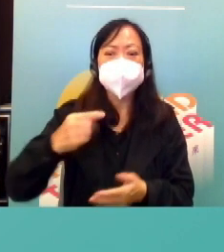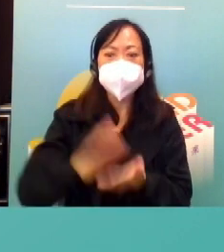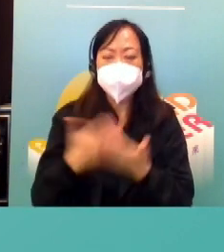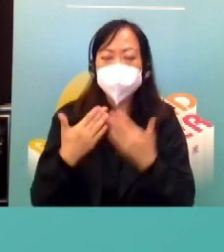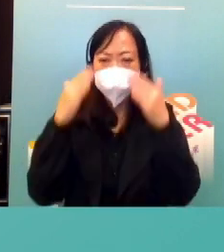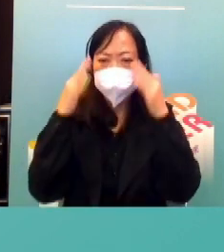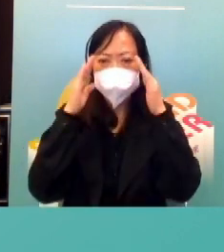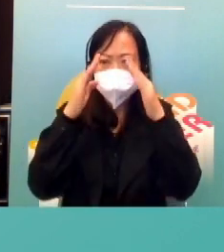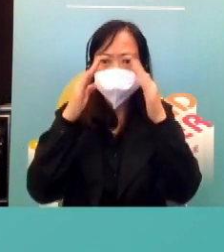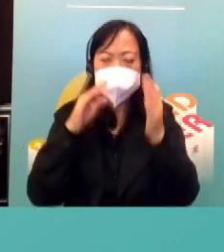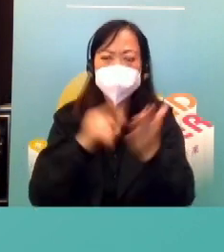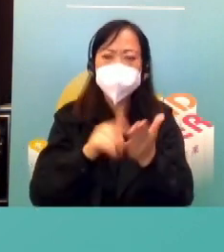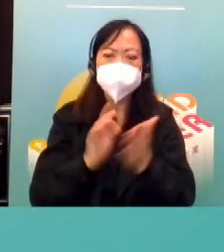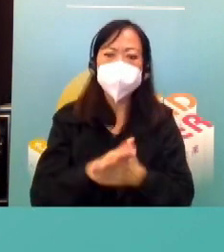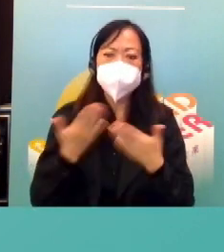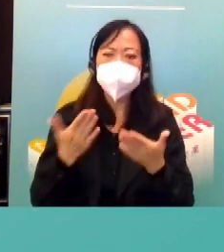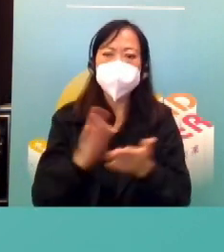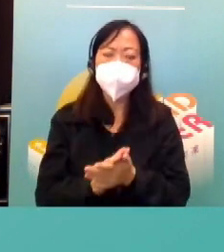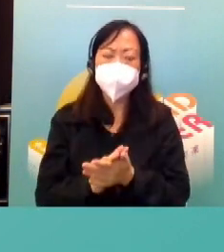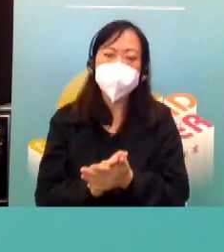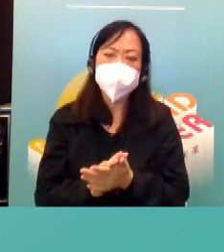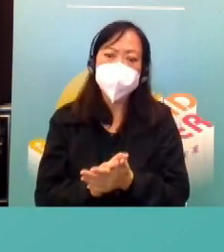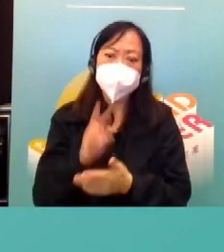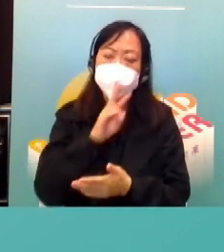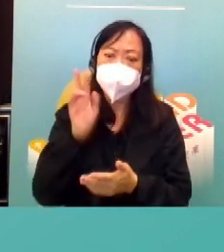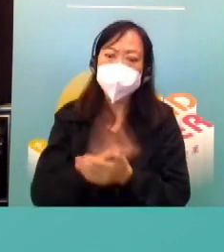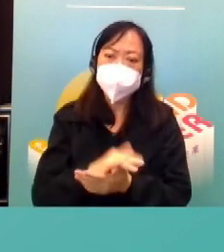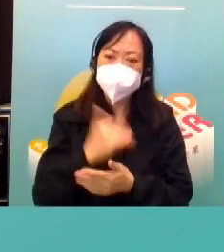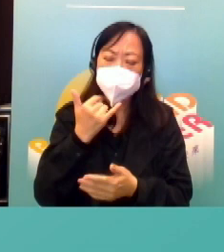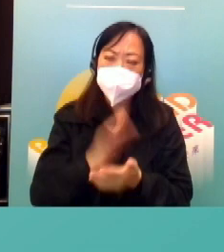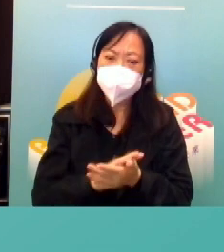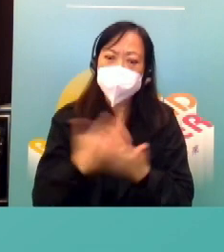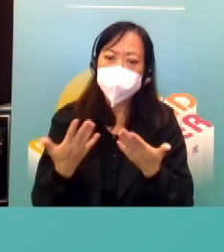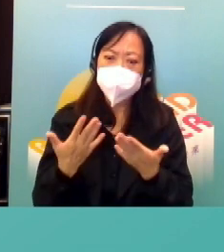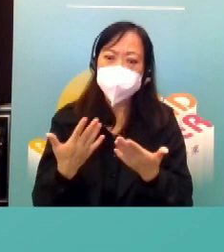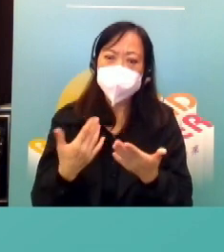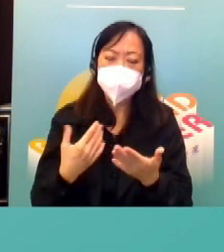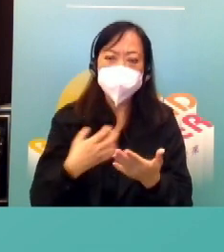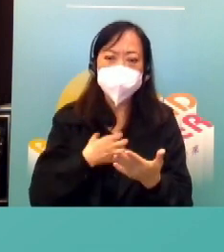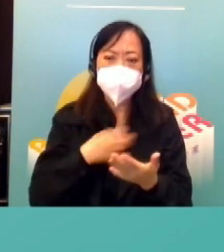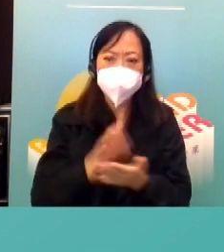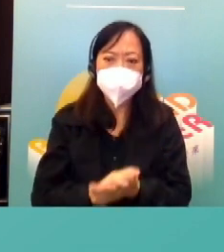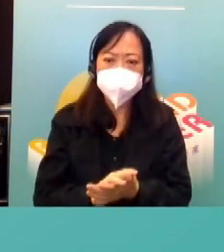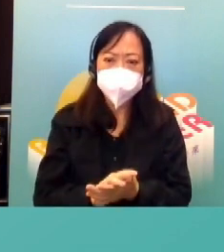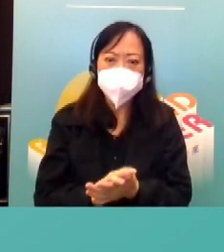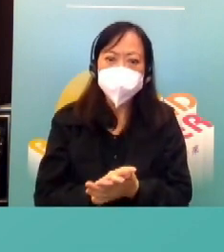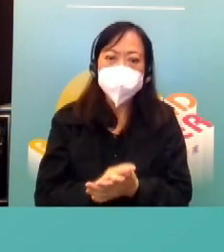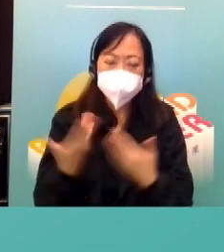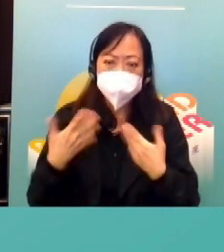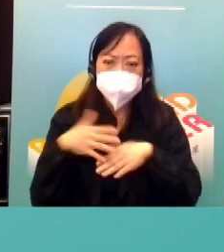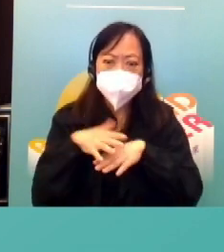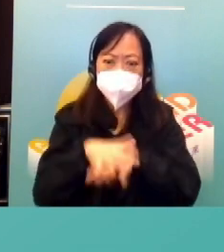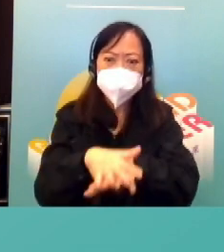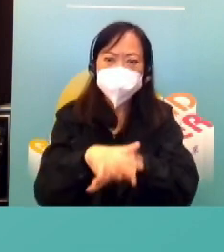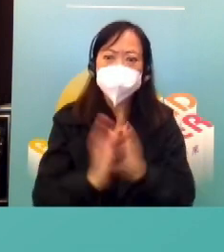case, because we think about, the sustainable and inclusive economy in terms of 4 main themes. So clearly